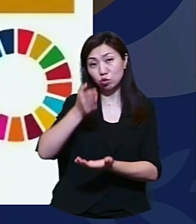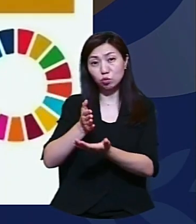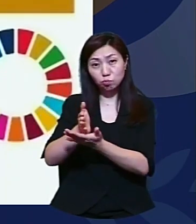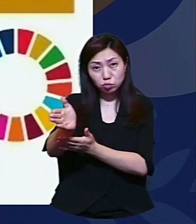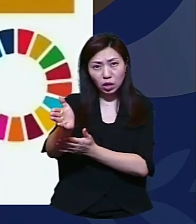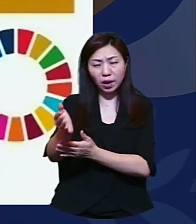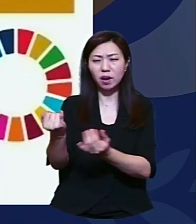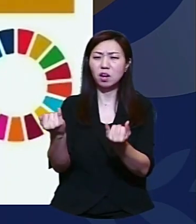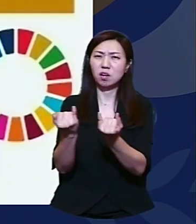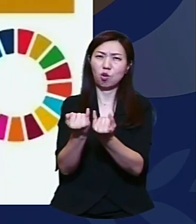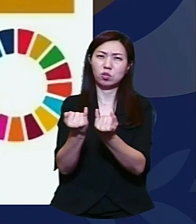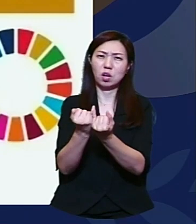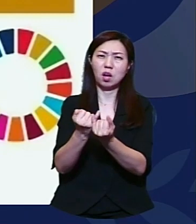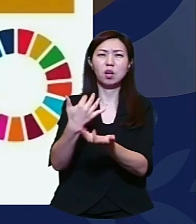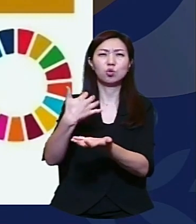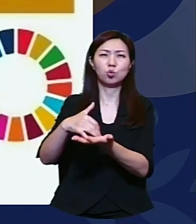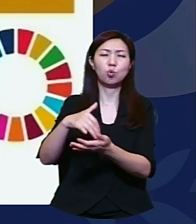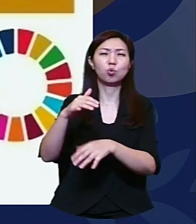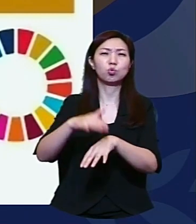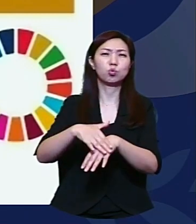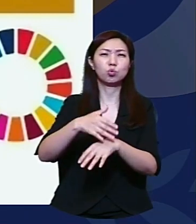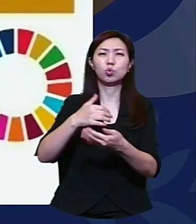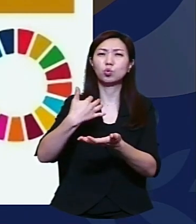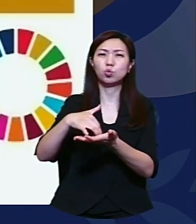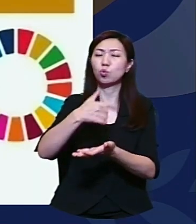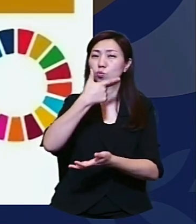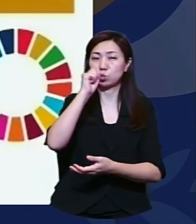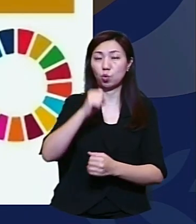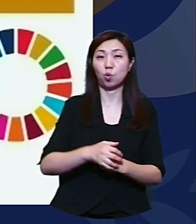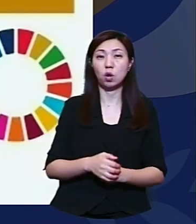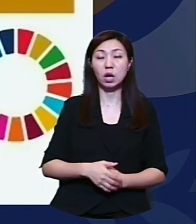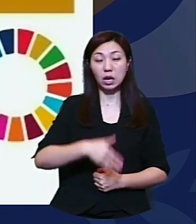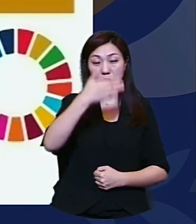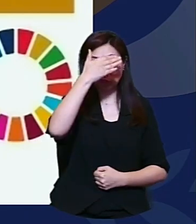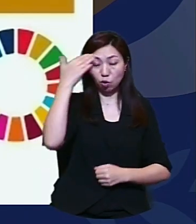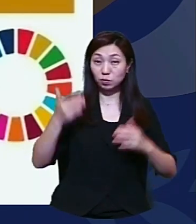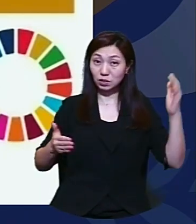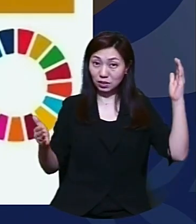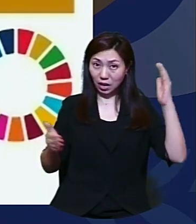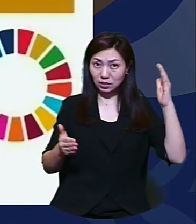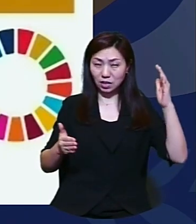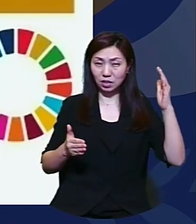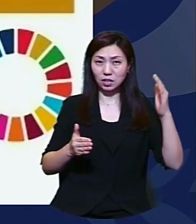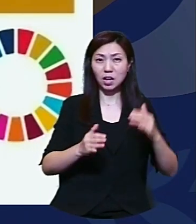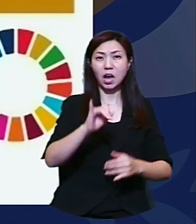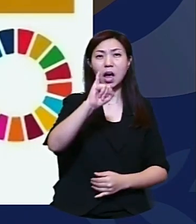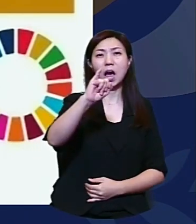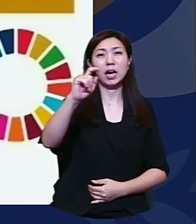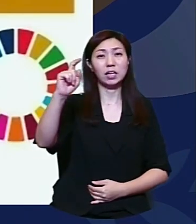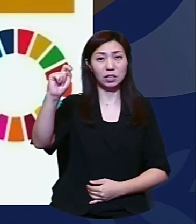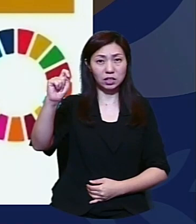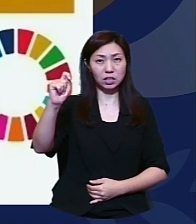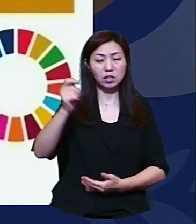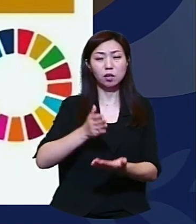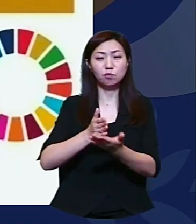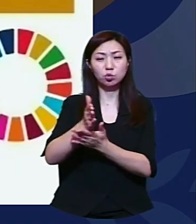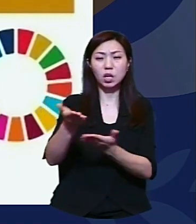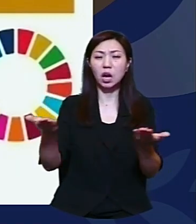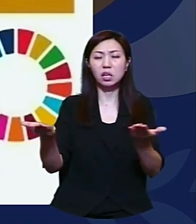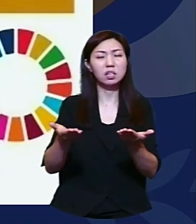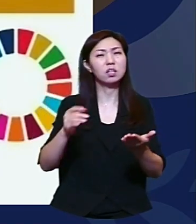young girls and women to take up studies in the STEM field, which ultimately means that the pool